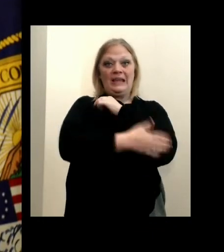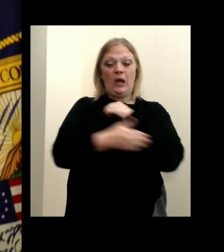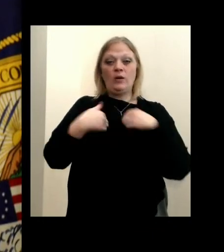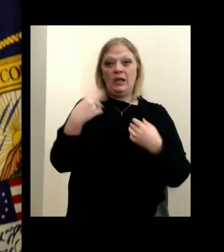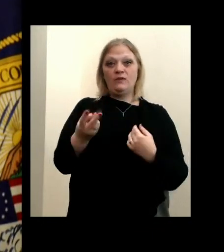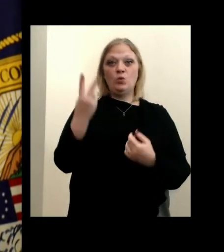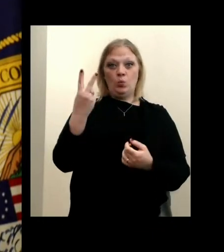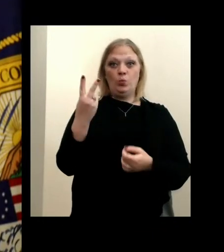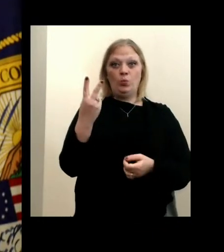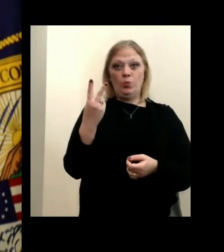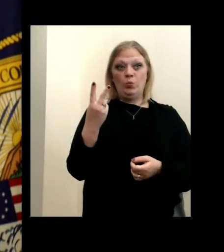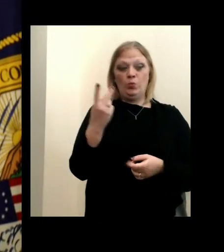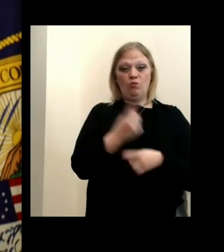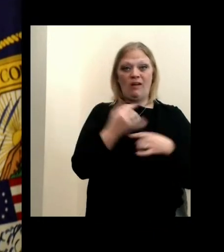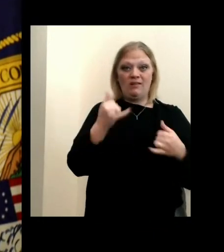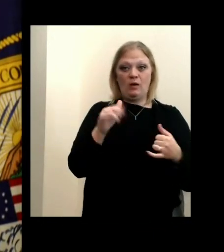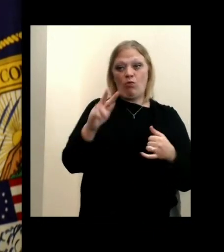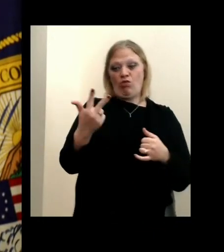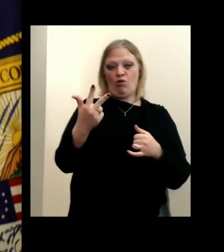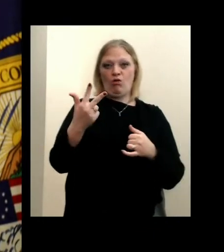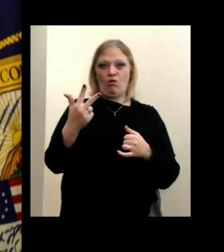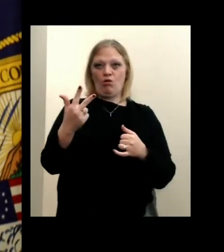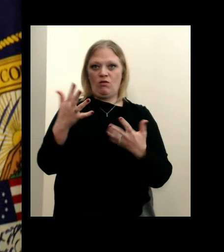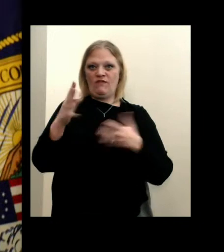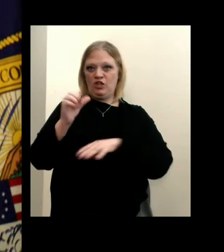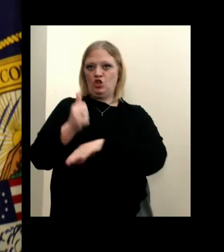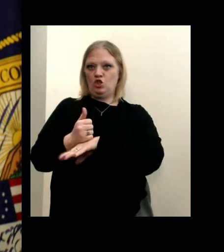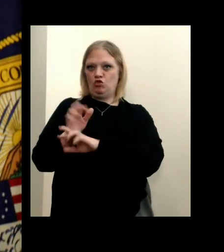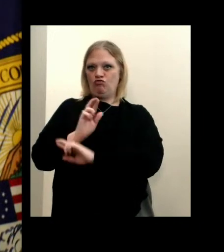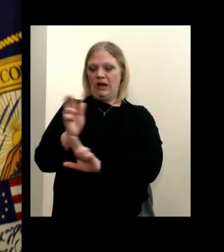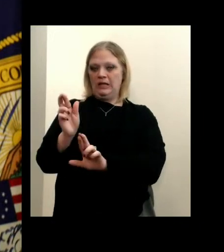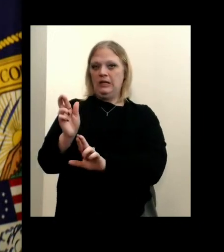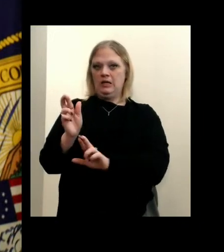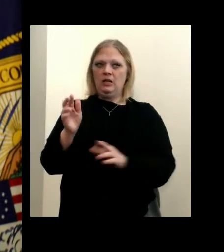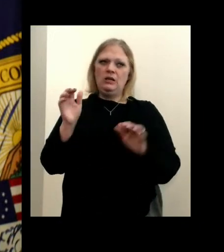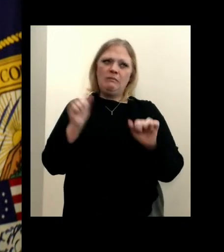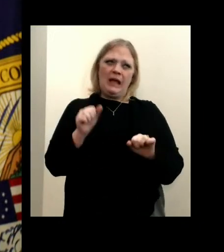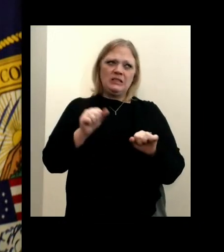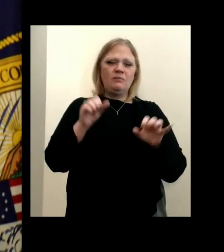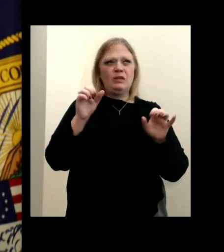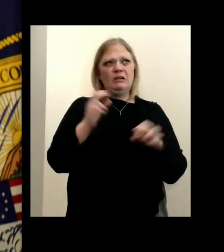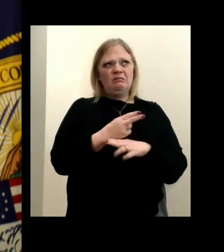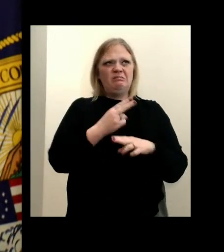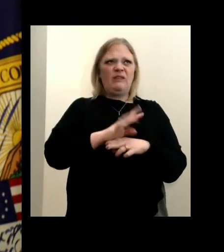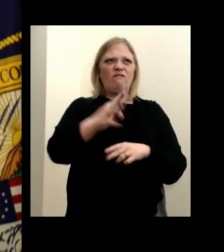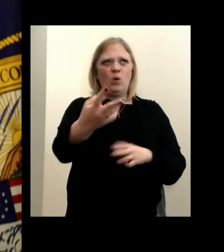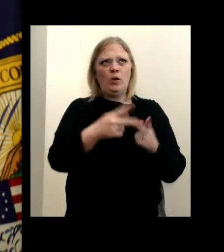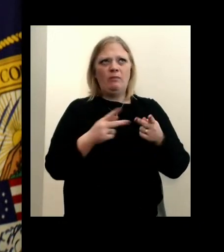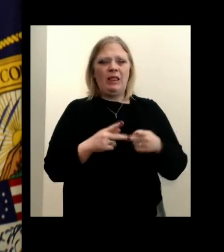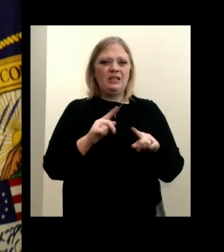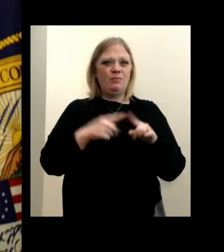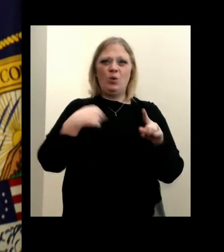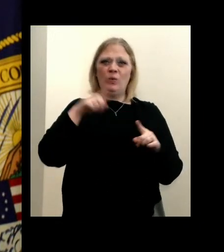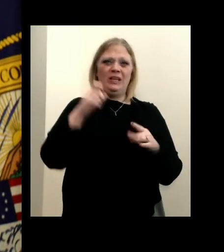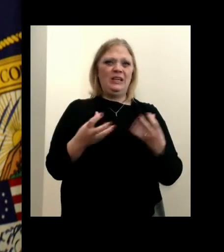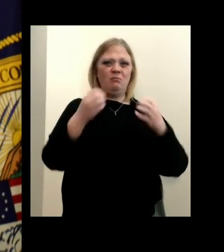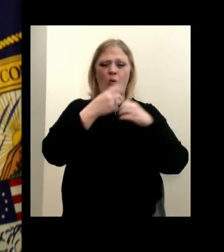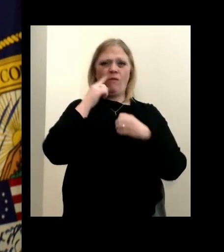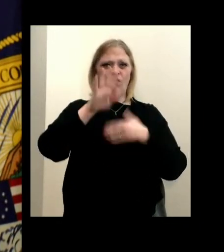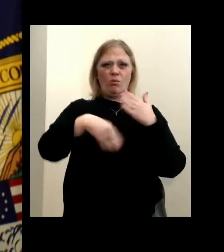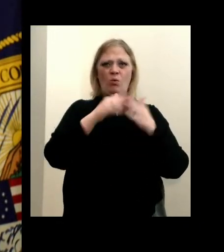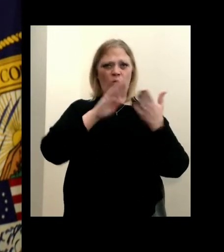now, and we have a third identified and possibly could use another fourth, but we need more than 4 sites for the whole community to